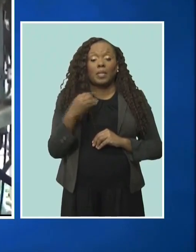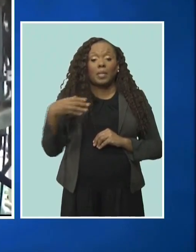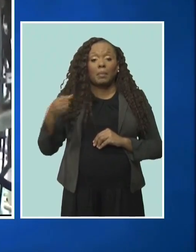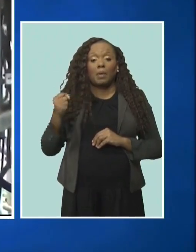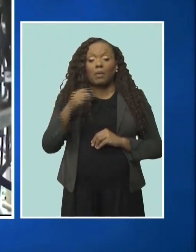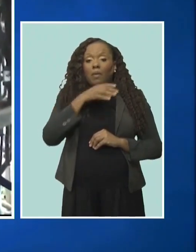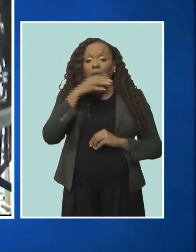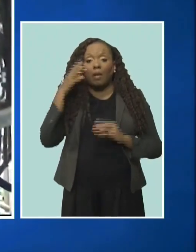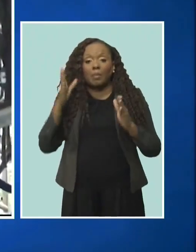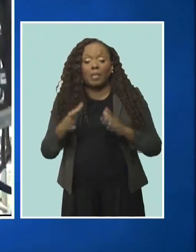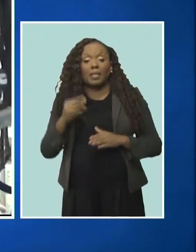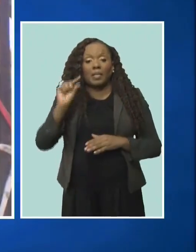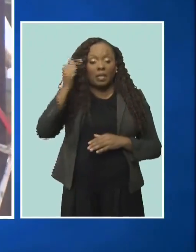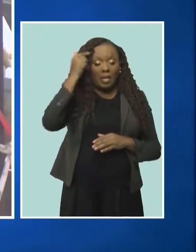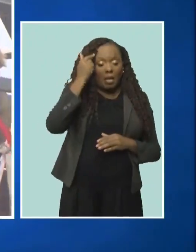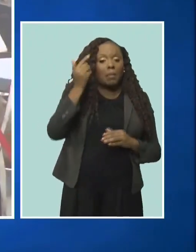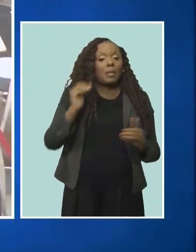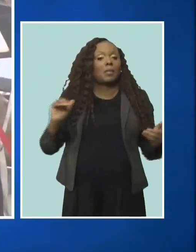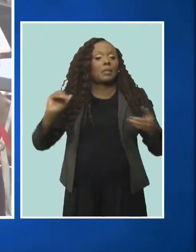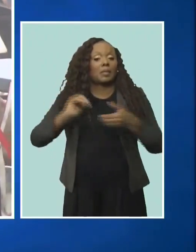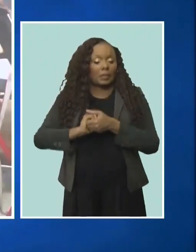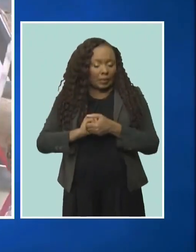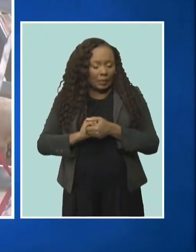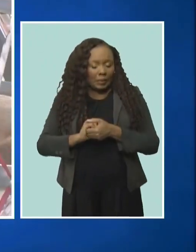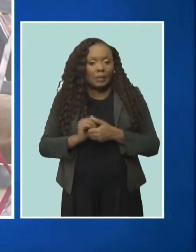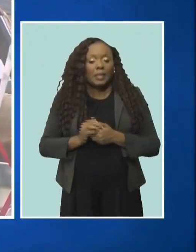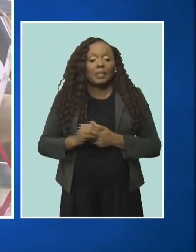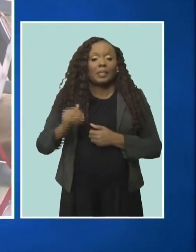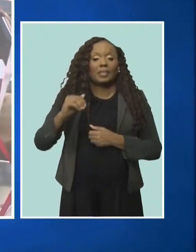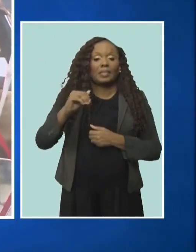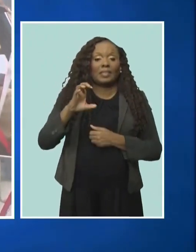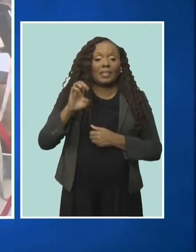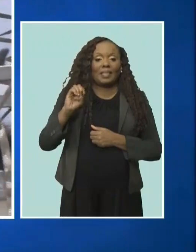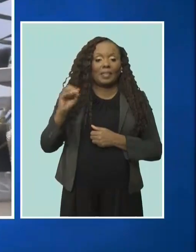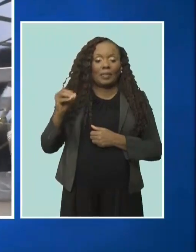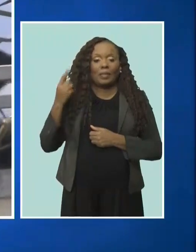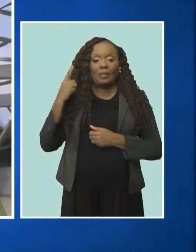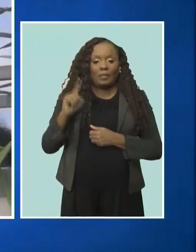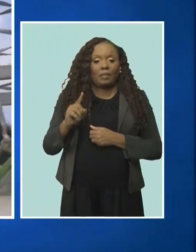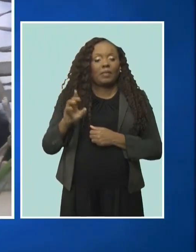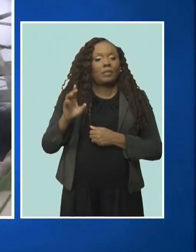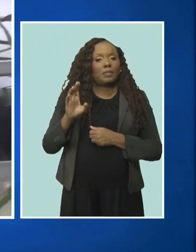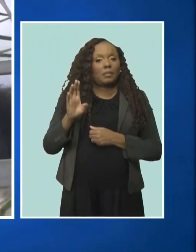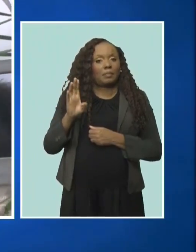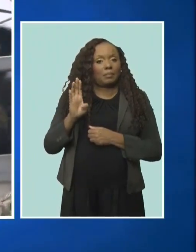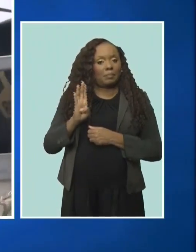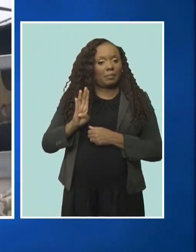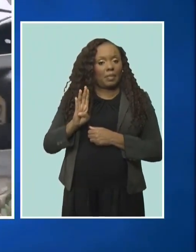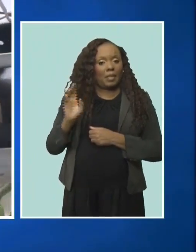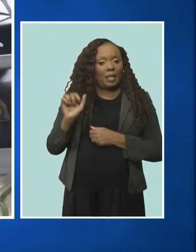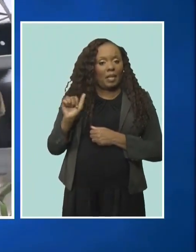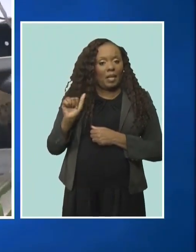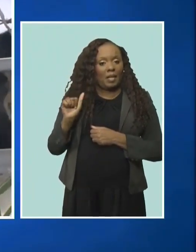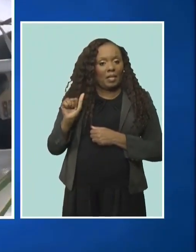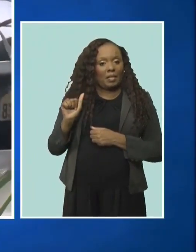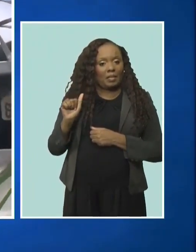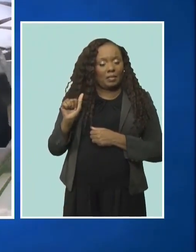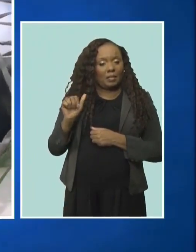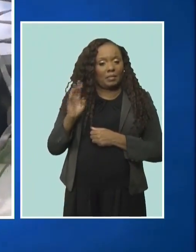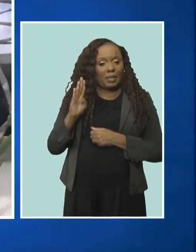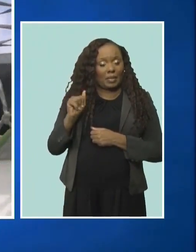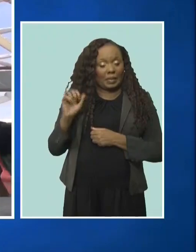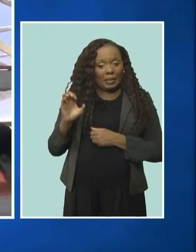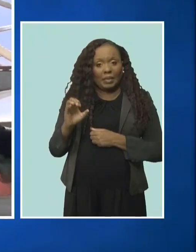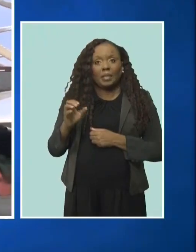legs. She says Chief Executive Officer of the Barbados Agricultural Association, James Paul, has assured the dairy that